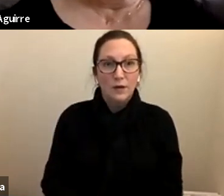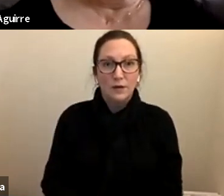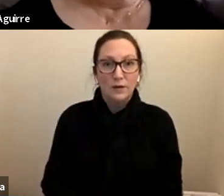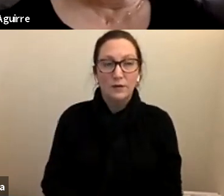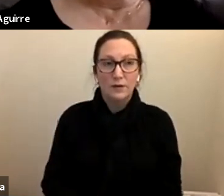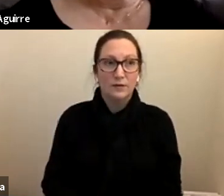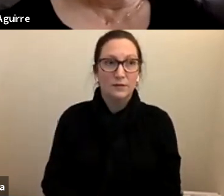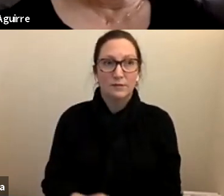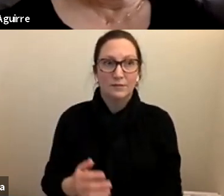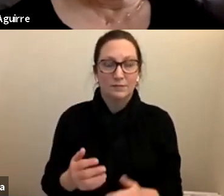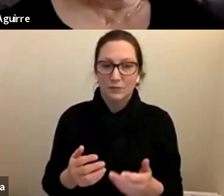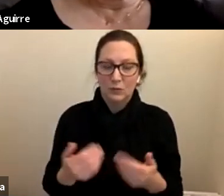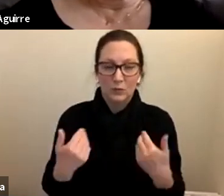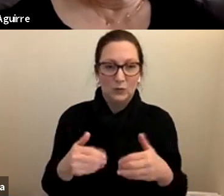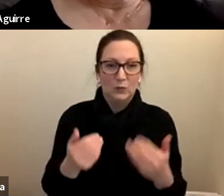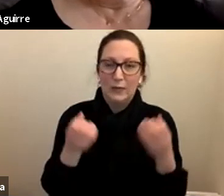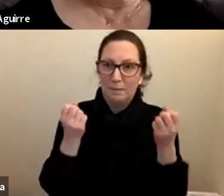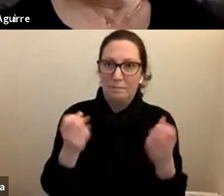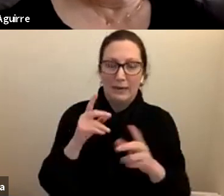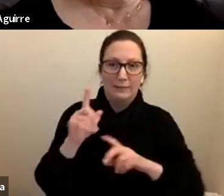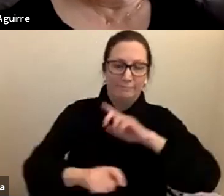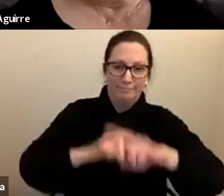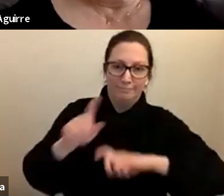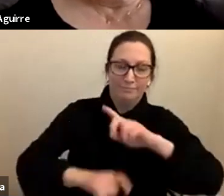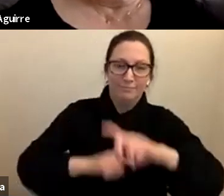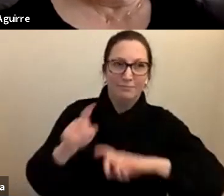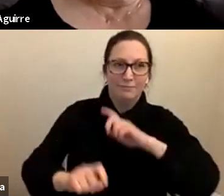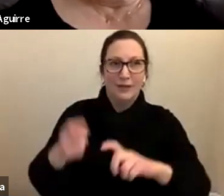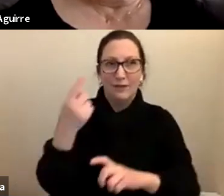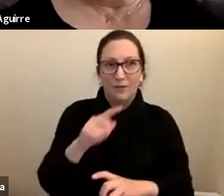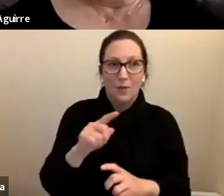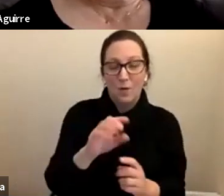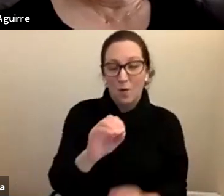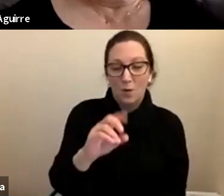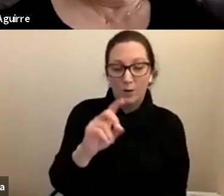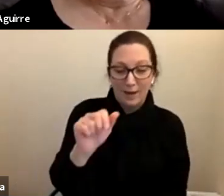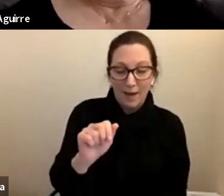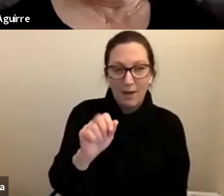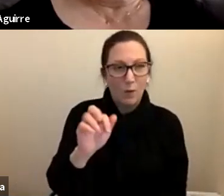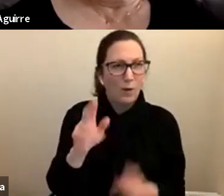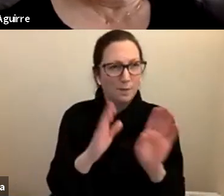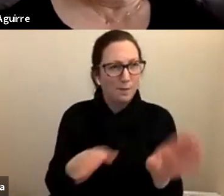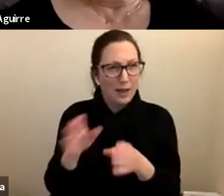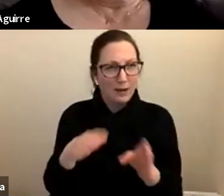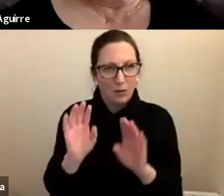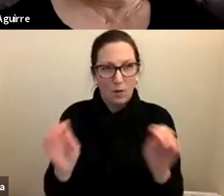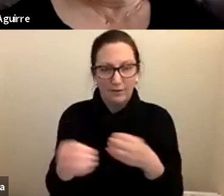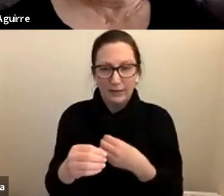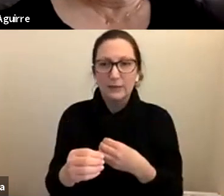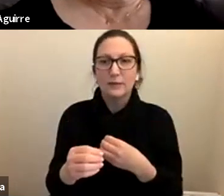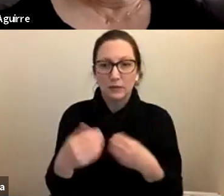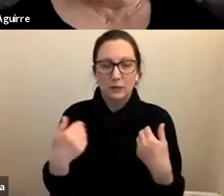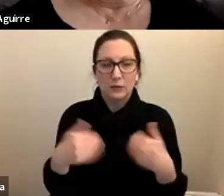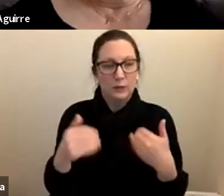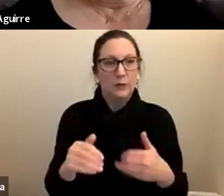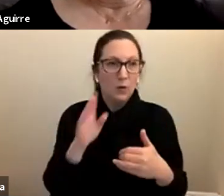of questions at the office of either ODA or planning or whatever. And so there's going to be a lot of